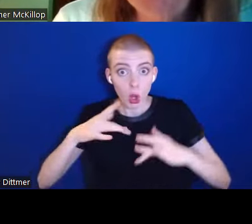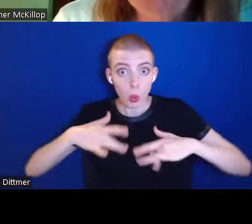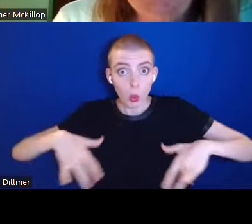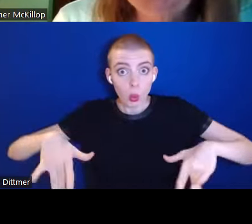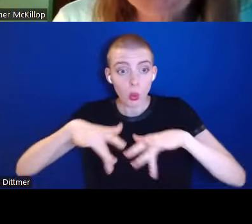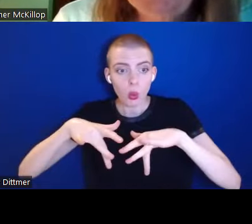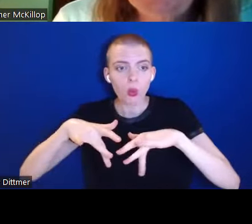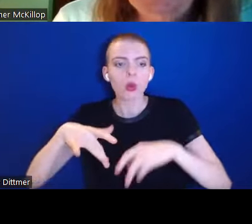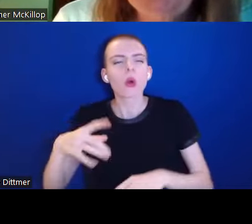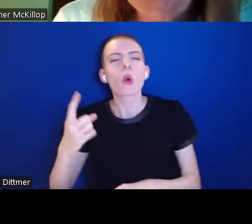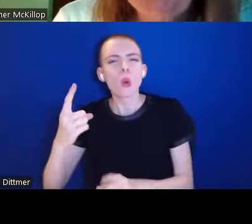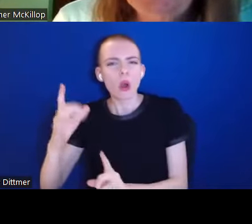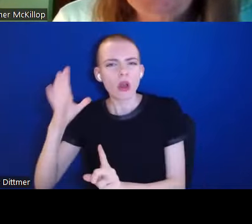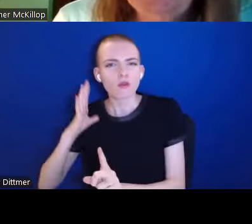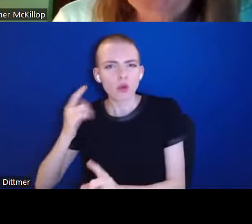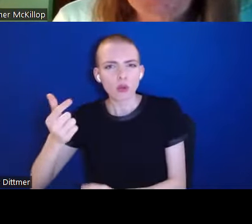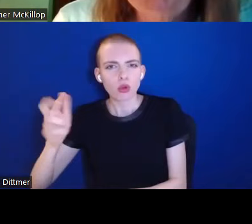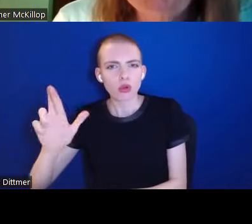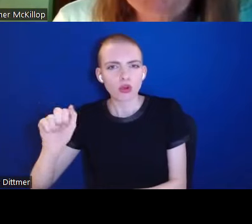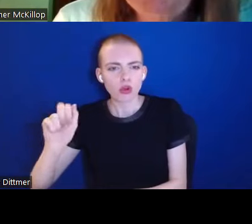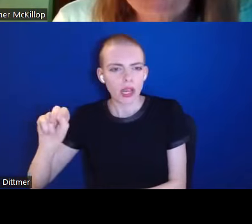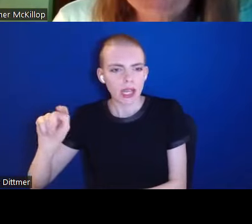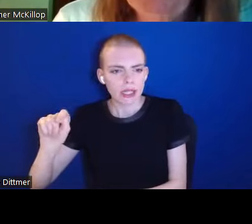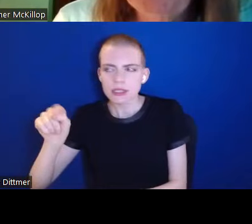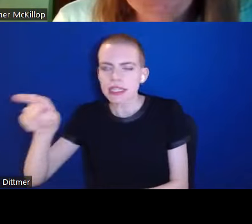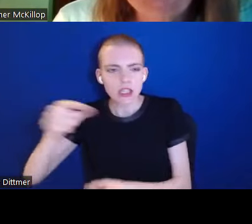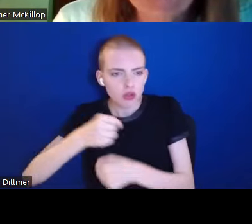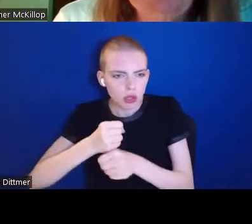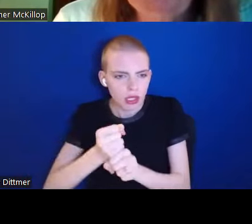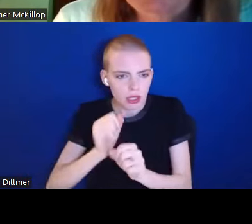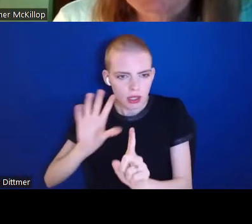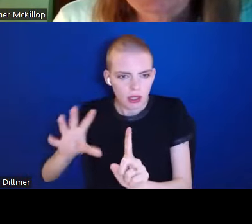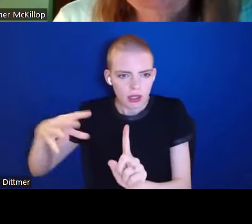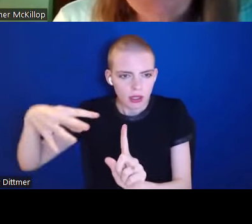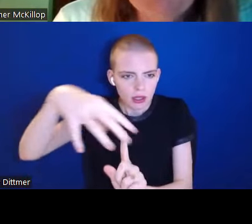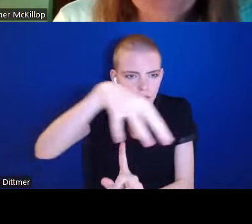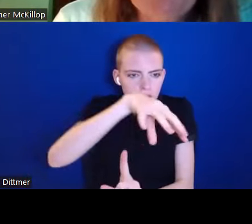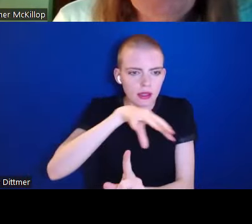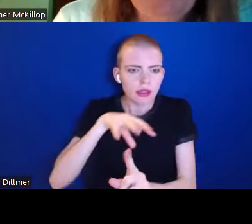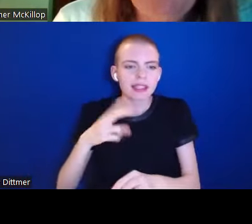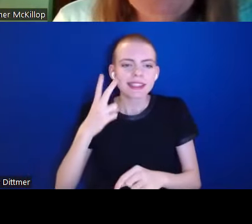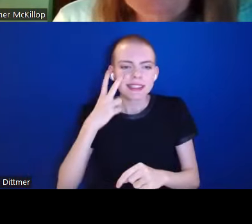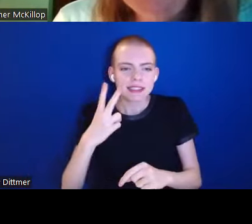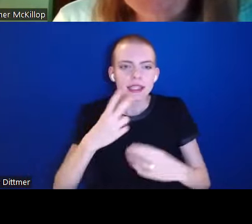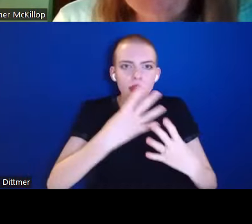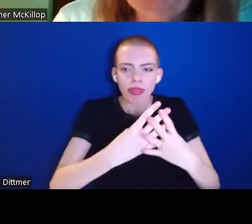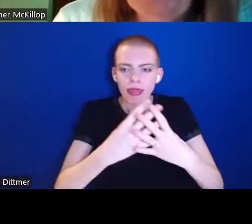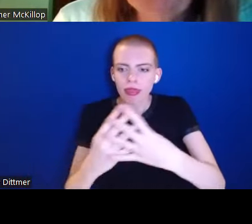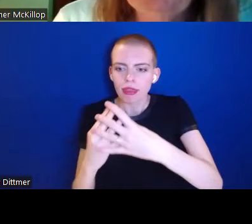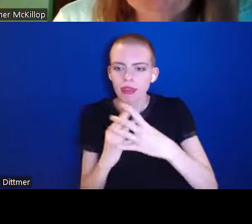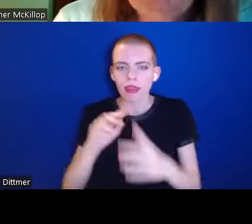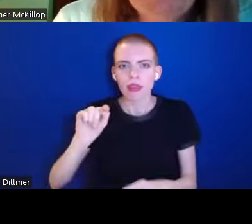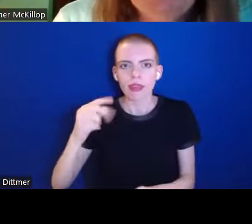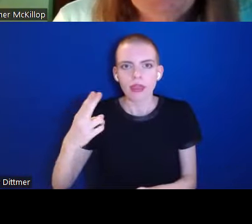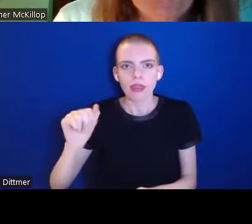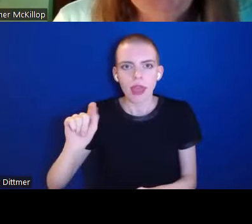a former grant, and you can see the post, and he's overlain some thatch on some of the